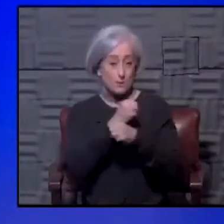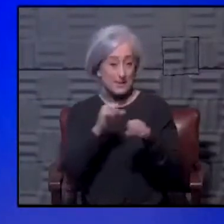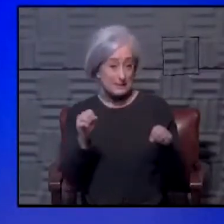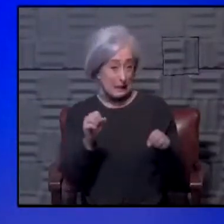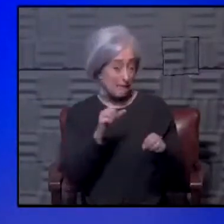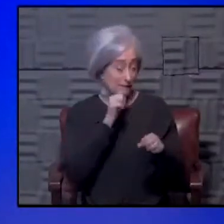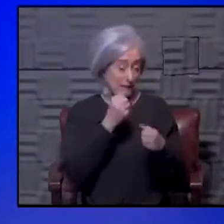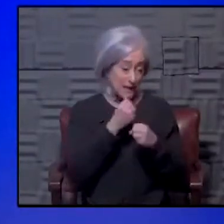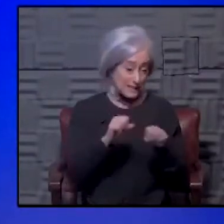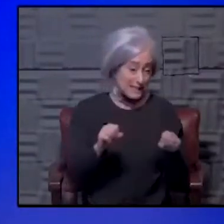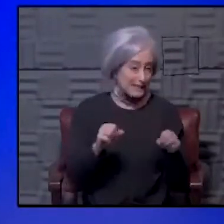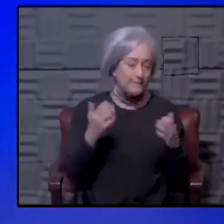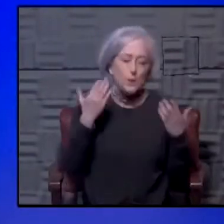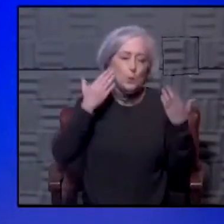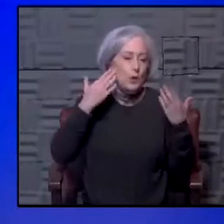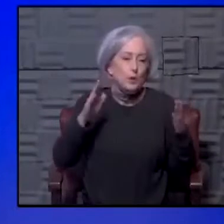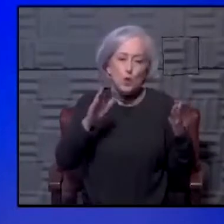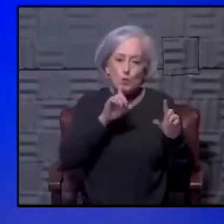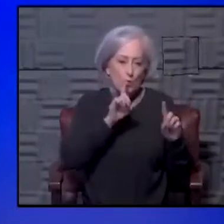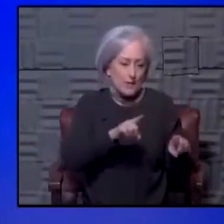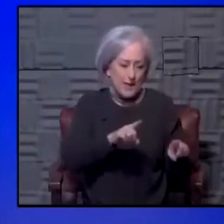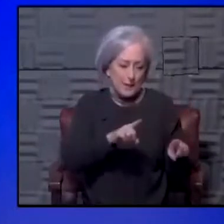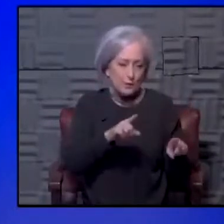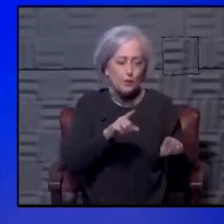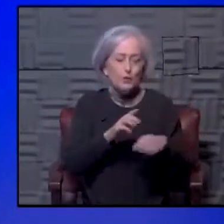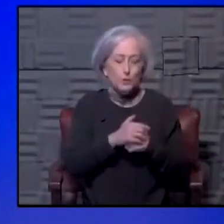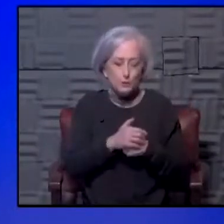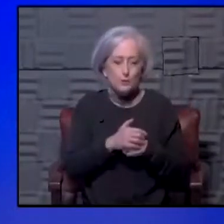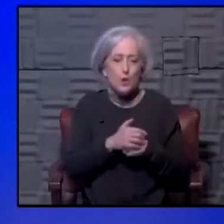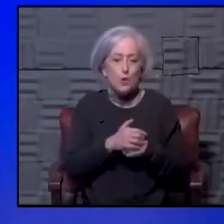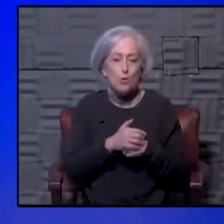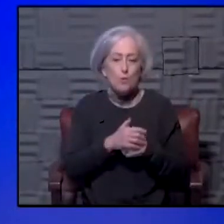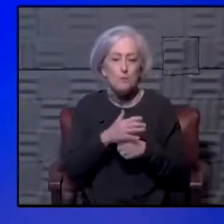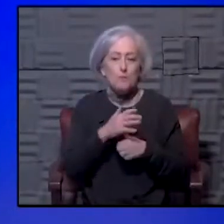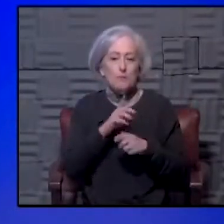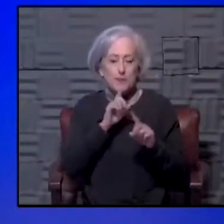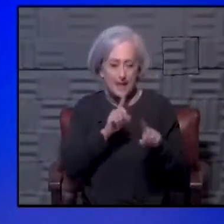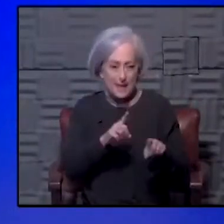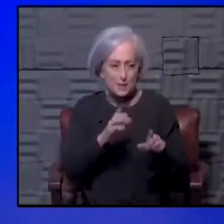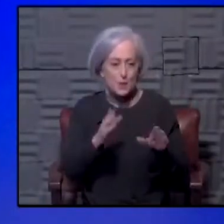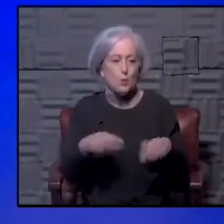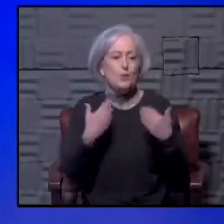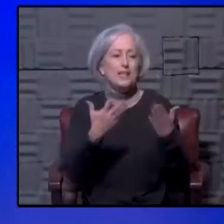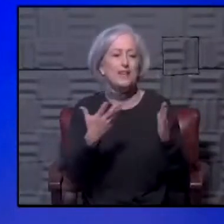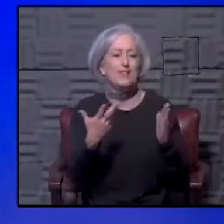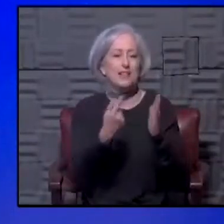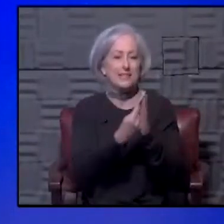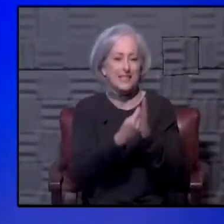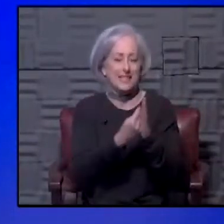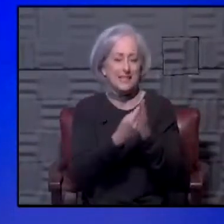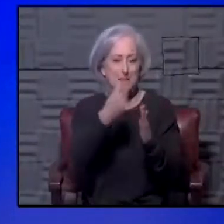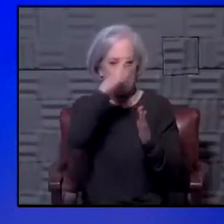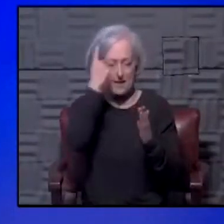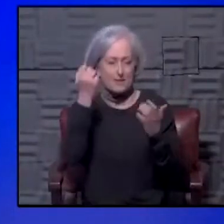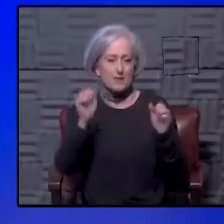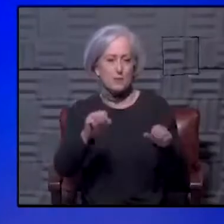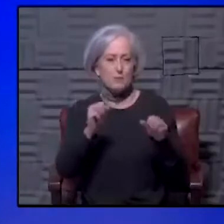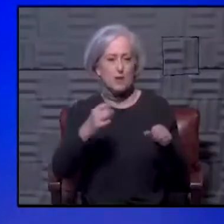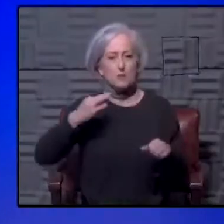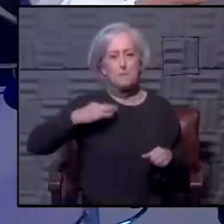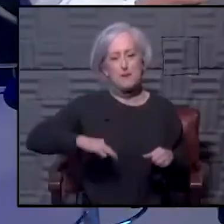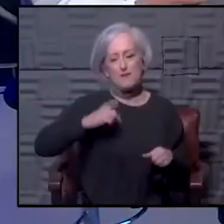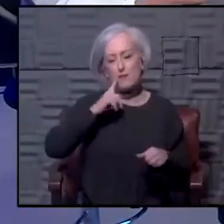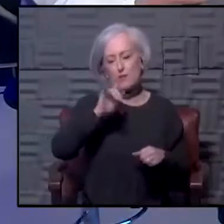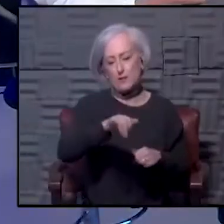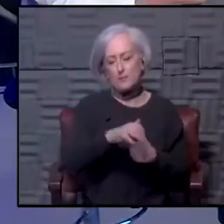safe? Sometimes we just don't know those answers to those questions, and so the answer is give the vaccine, because there is probably potential benefit there.